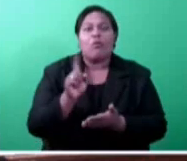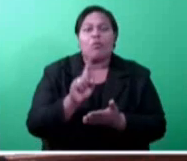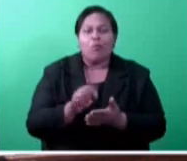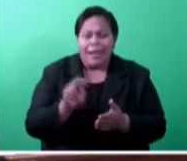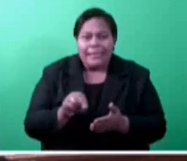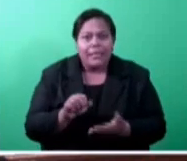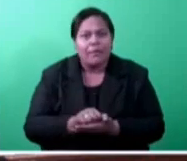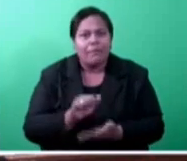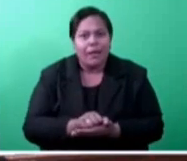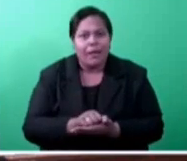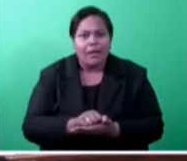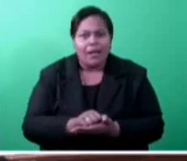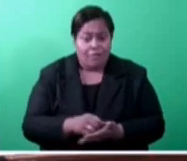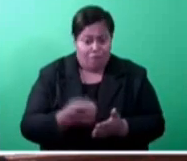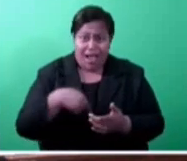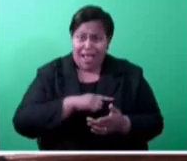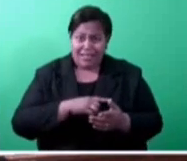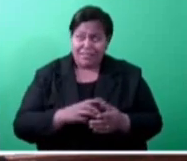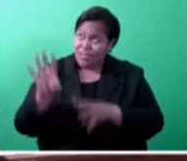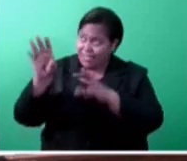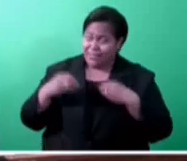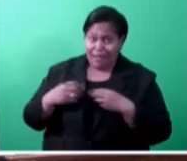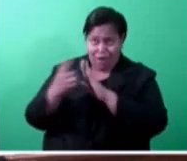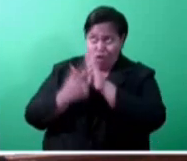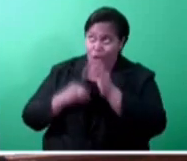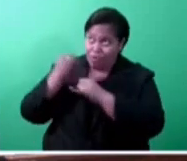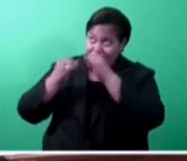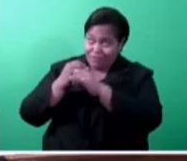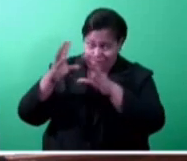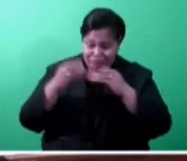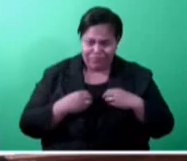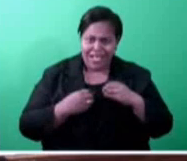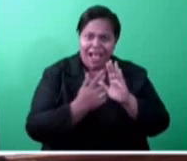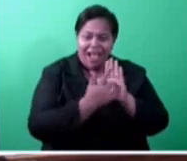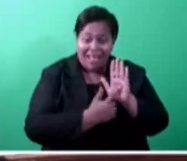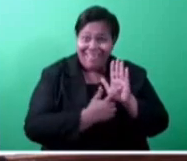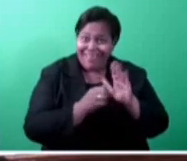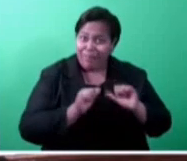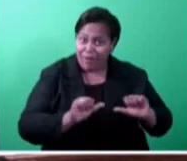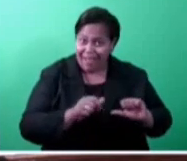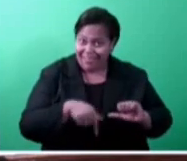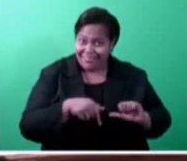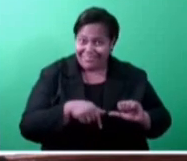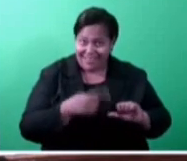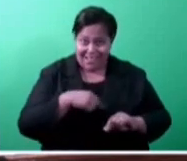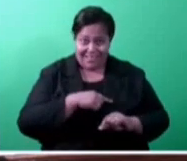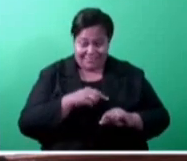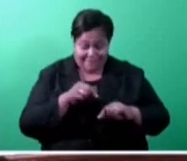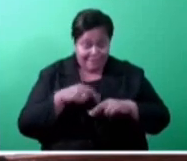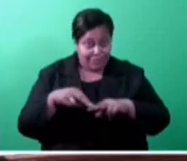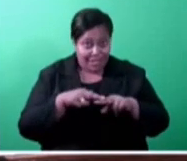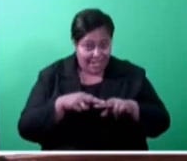amendment, Fiji will consent to supporting the reduction of hydrofluorocarbon gases that tremendously contribute to global warming.